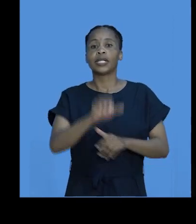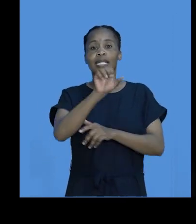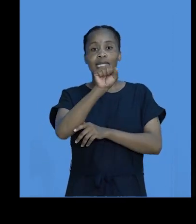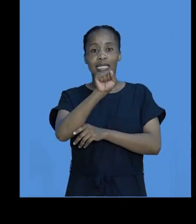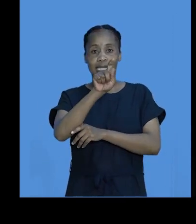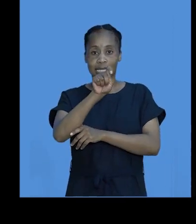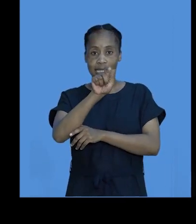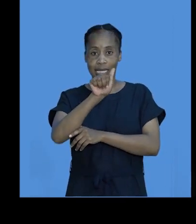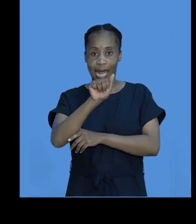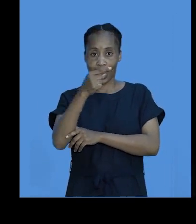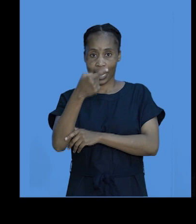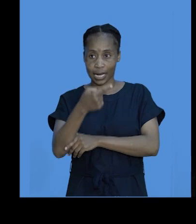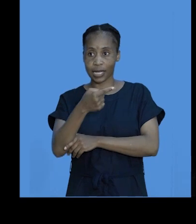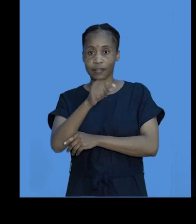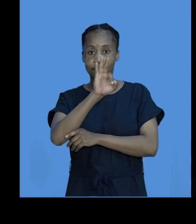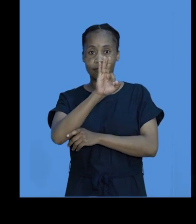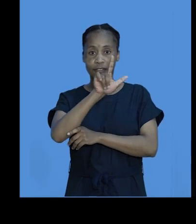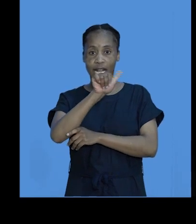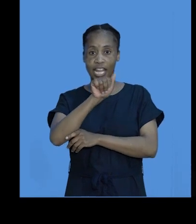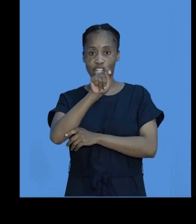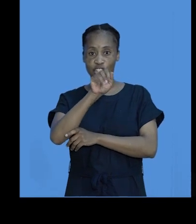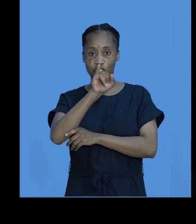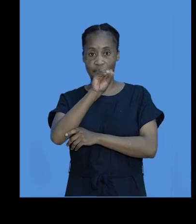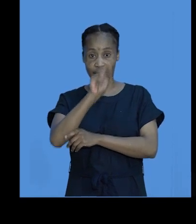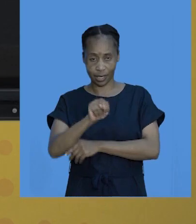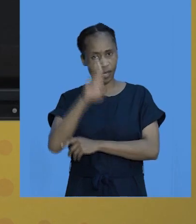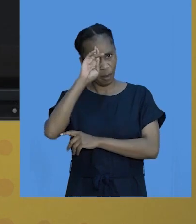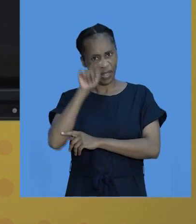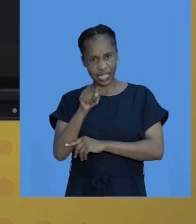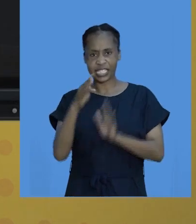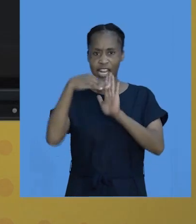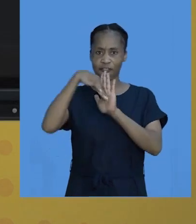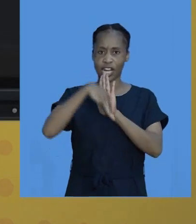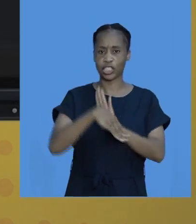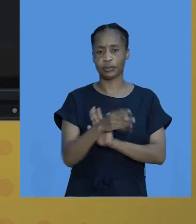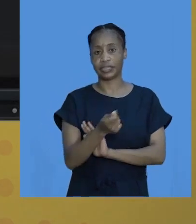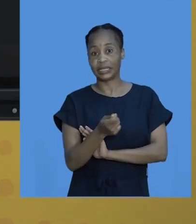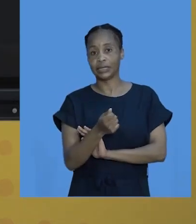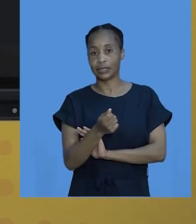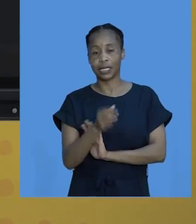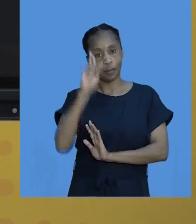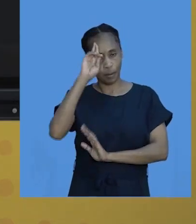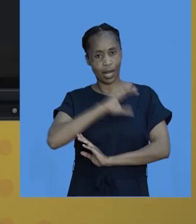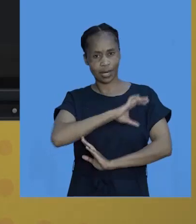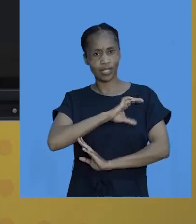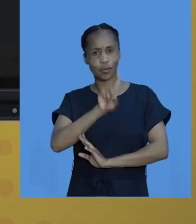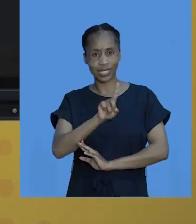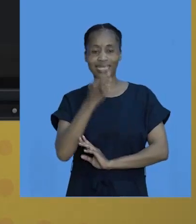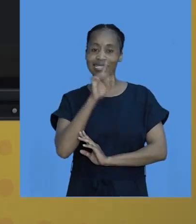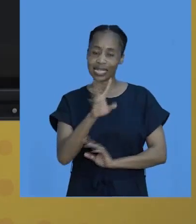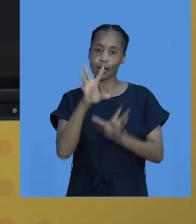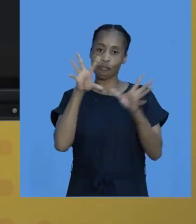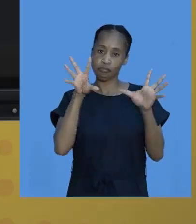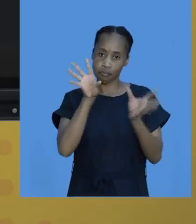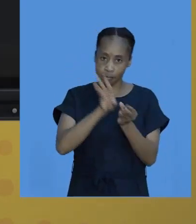stagflation, remember stagflation is a type of an inflation, so you need to remember the characteristics of stagflation. We said stagflation